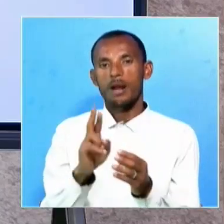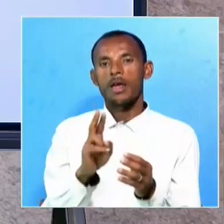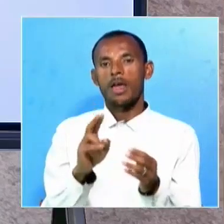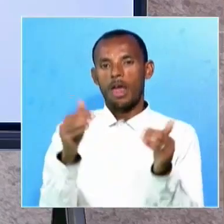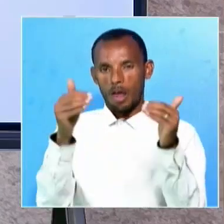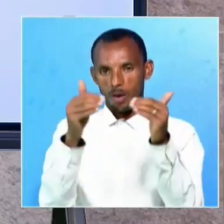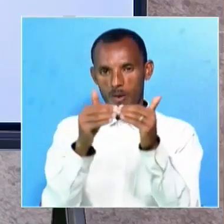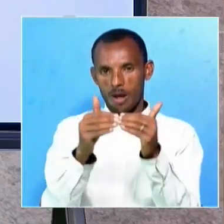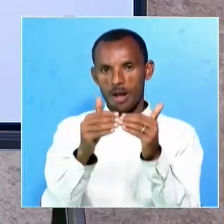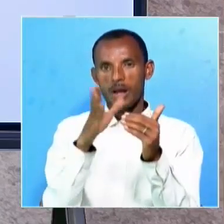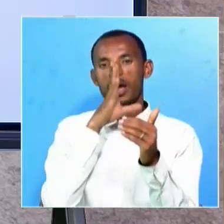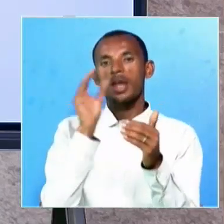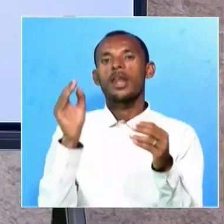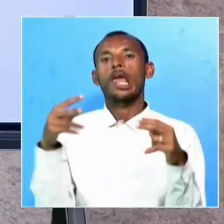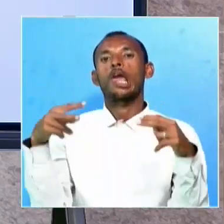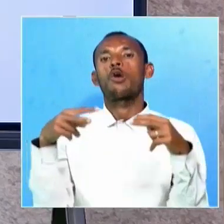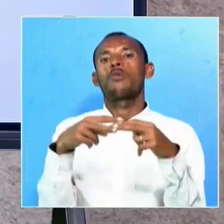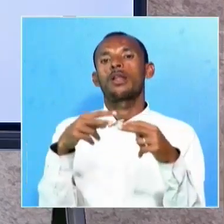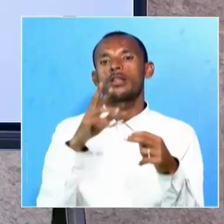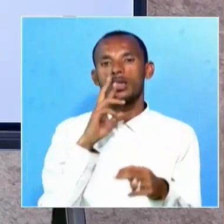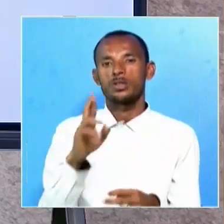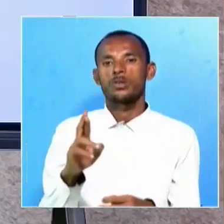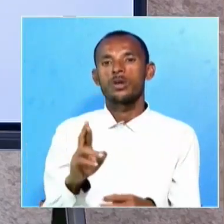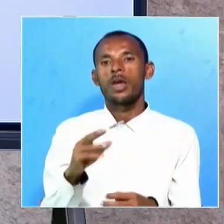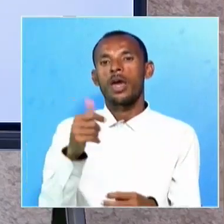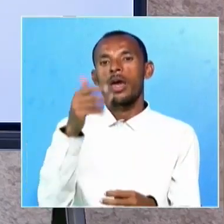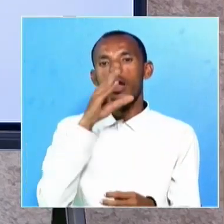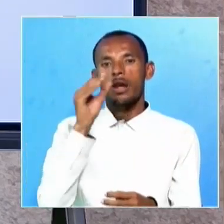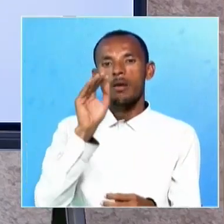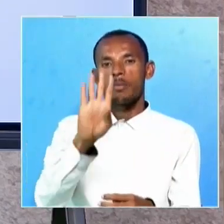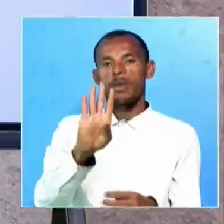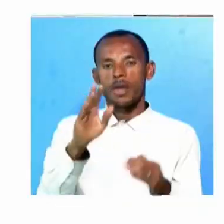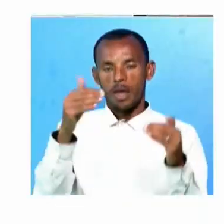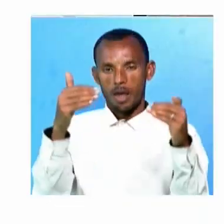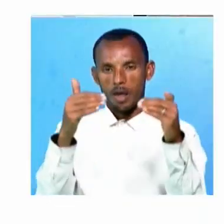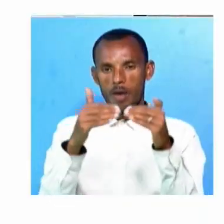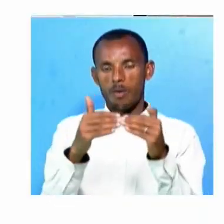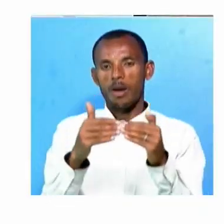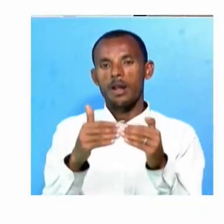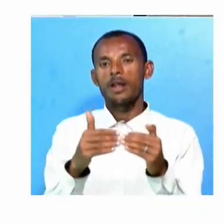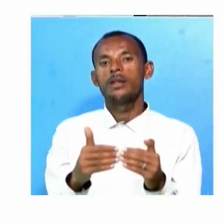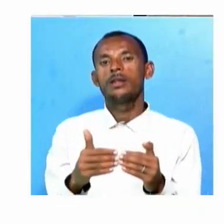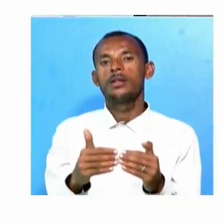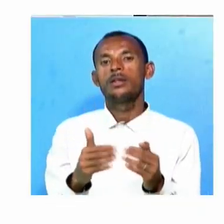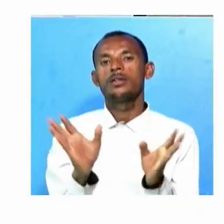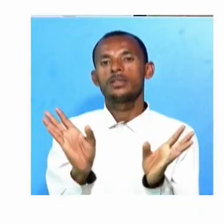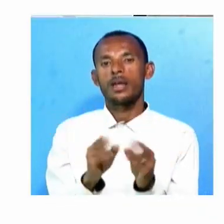equal, they are also equivalent. So A and B are equal sets. A and B